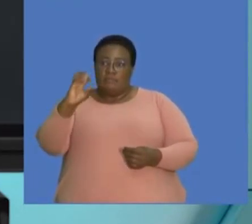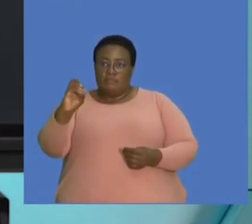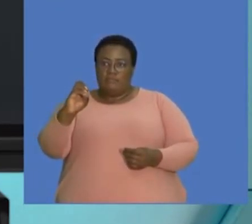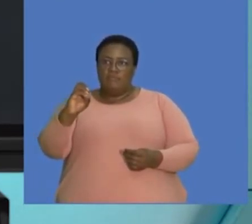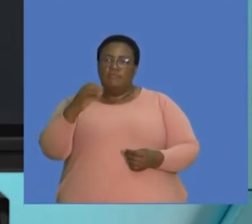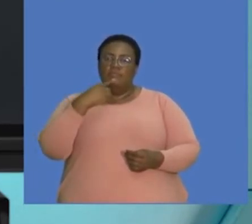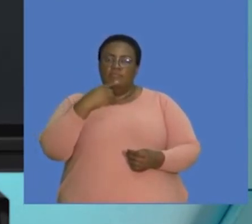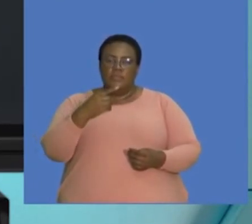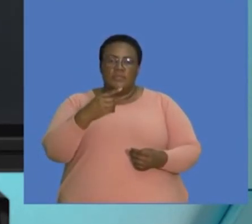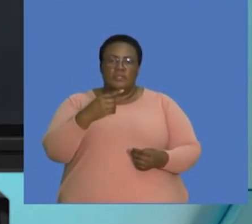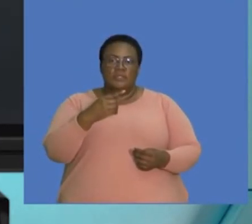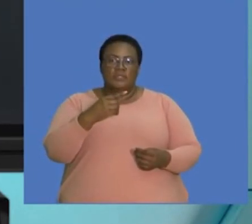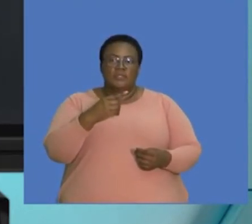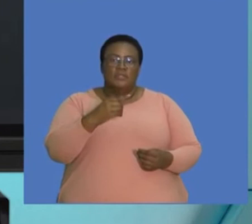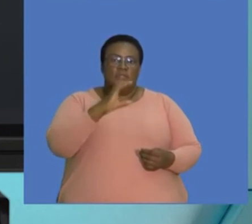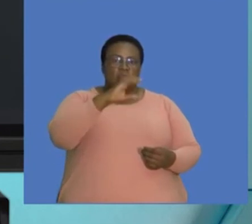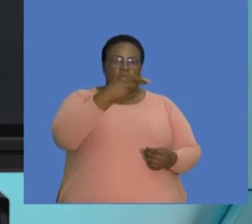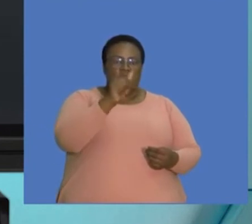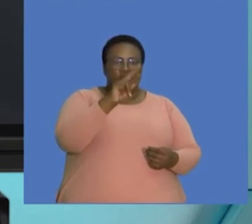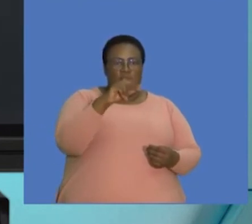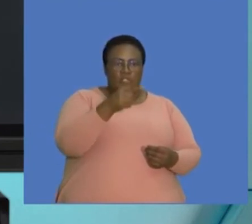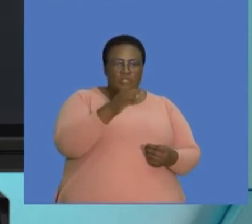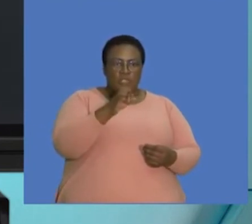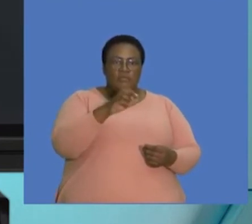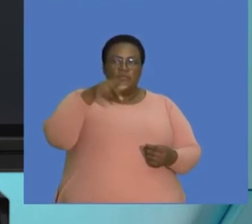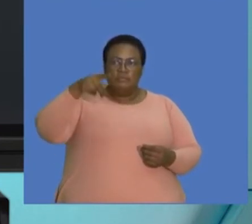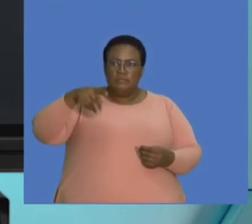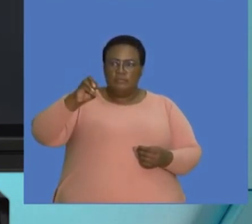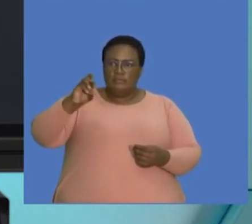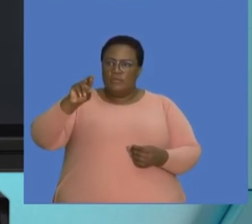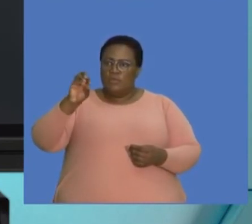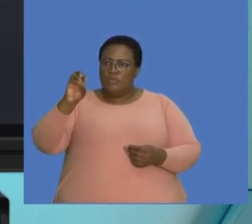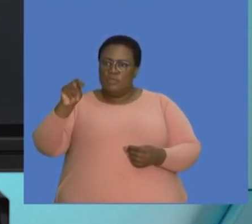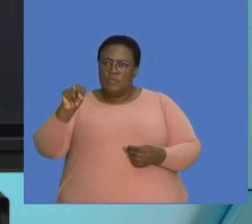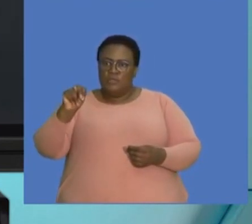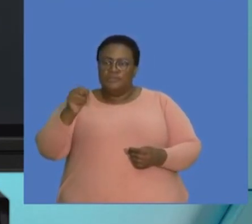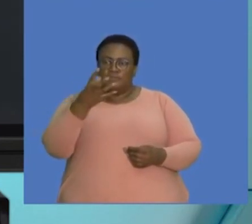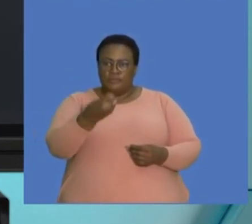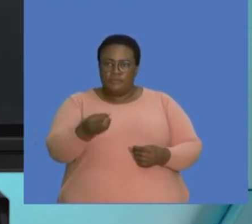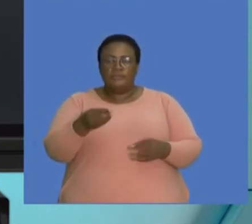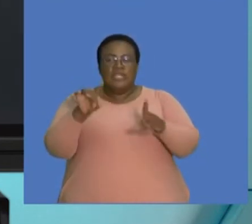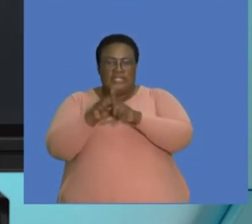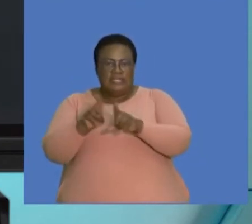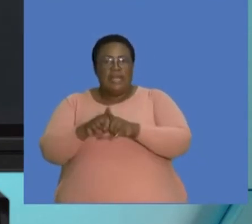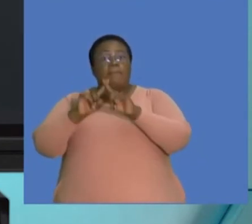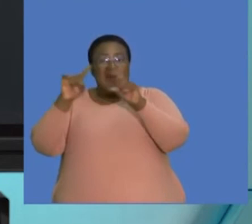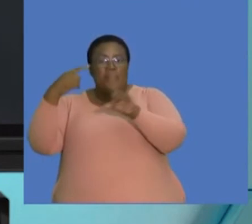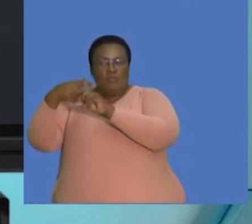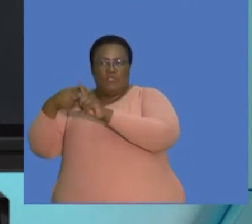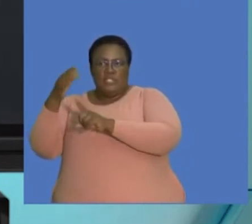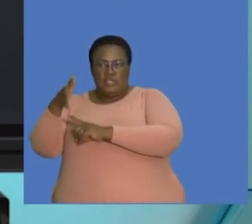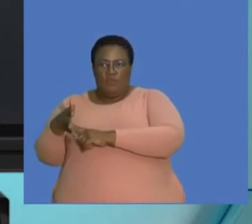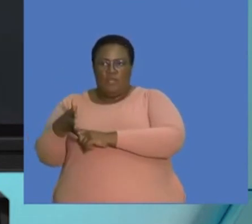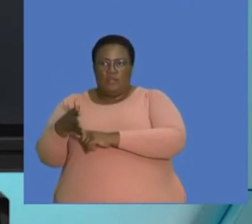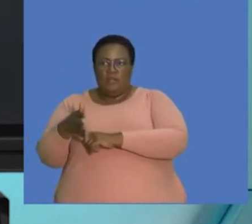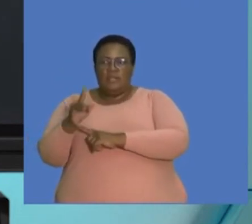that then the charge that a proton carries is the same as that of the electron. However, it's